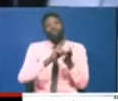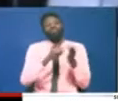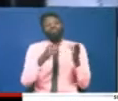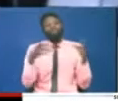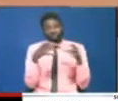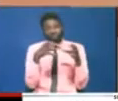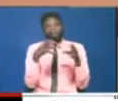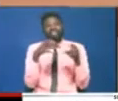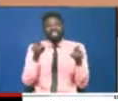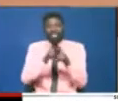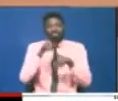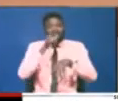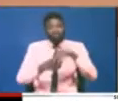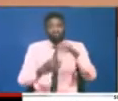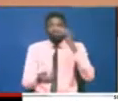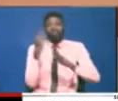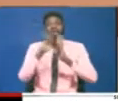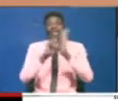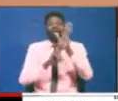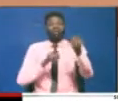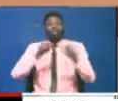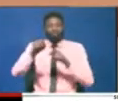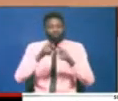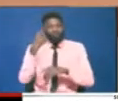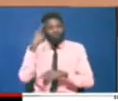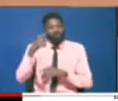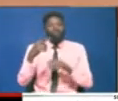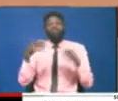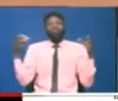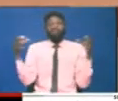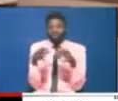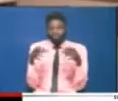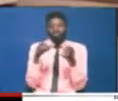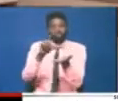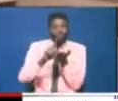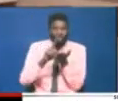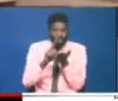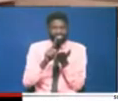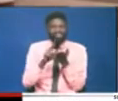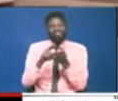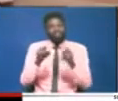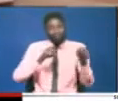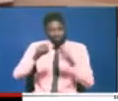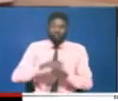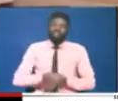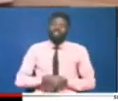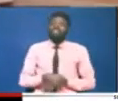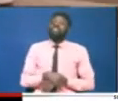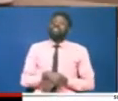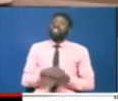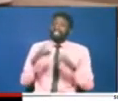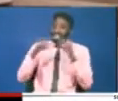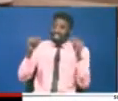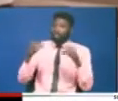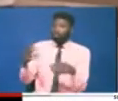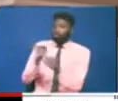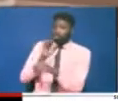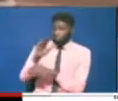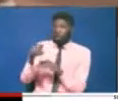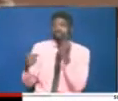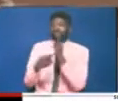industry. A statement by the Digital Lenders Association of Kenya has said all its members currently licensed under the new